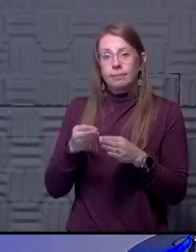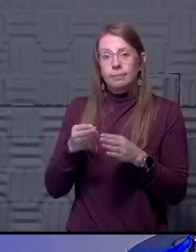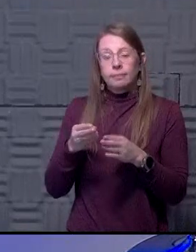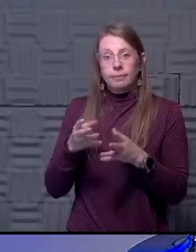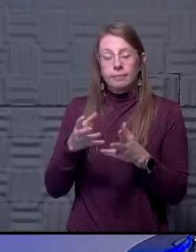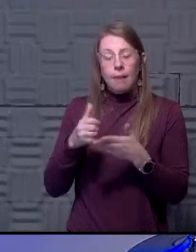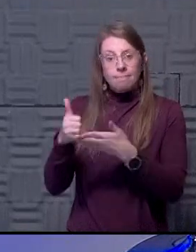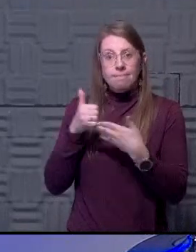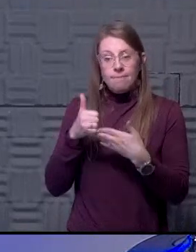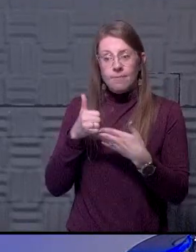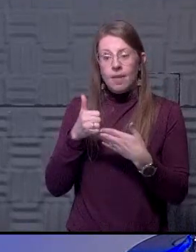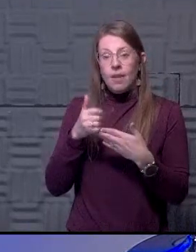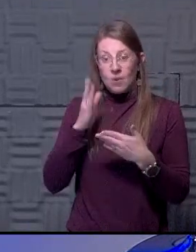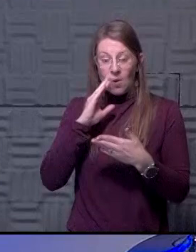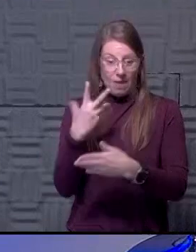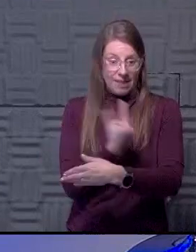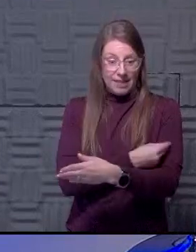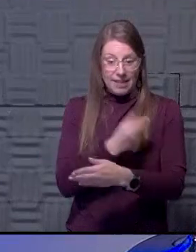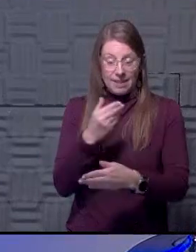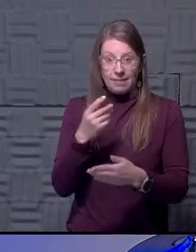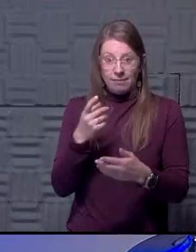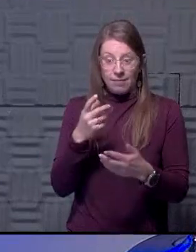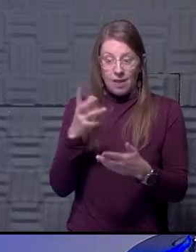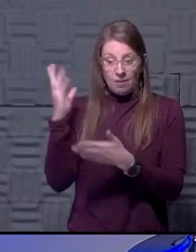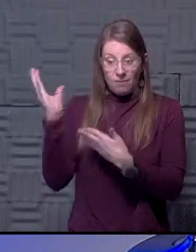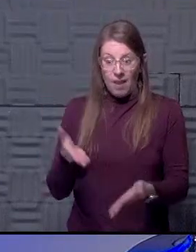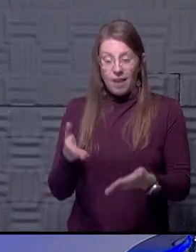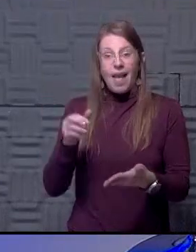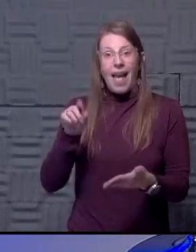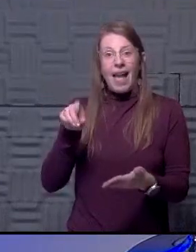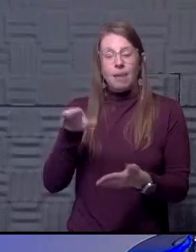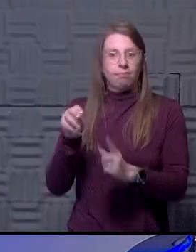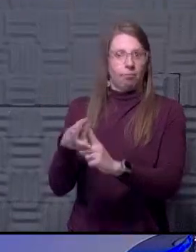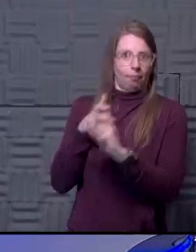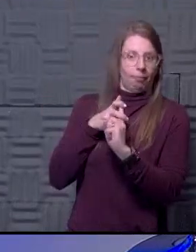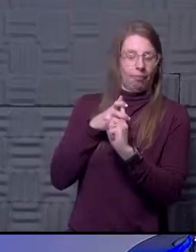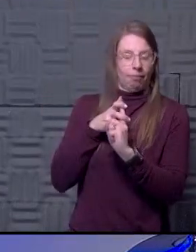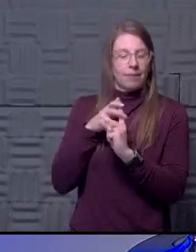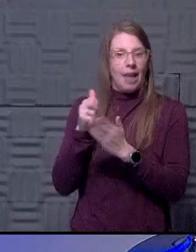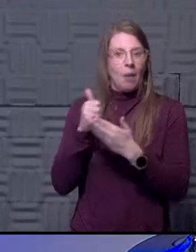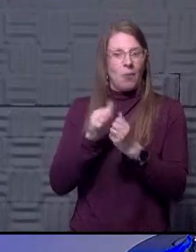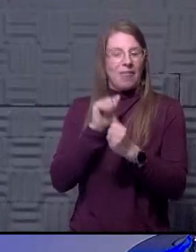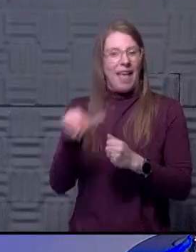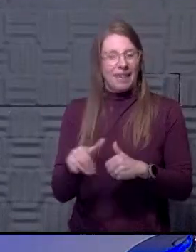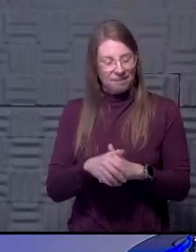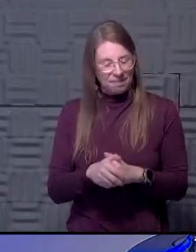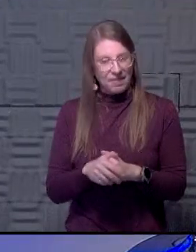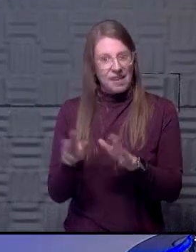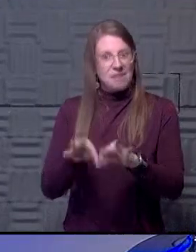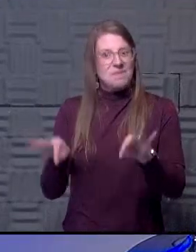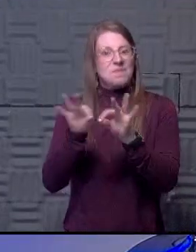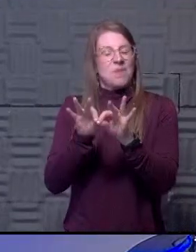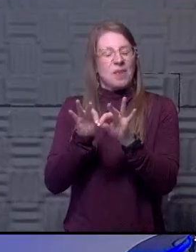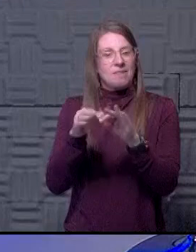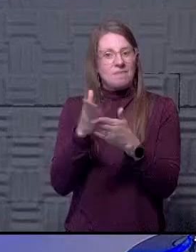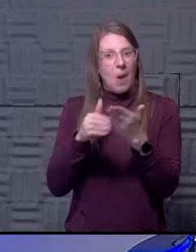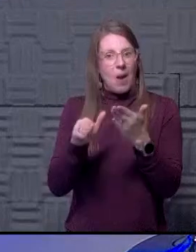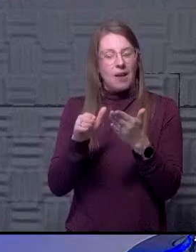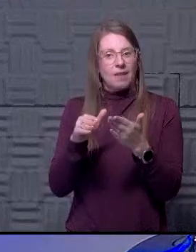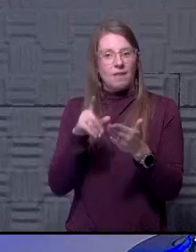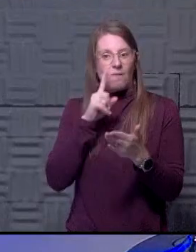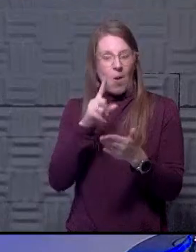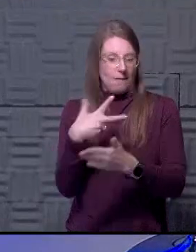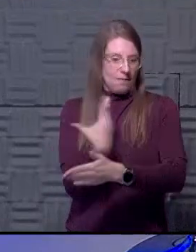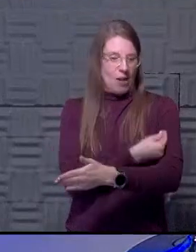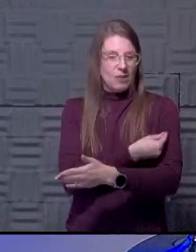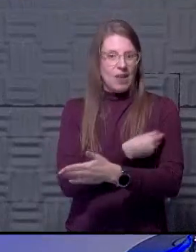that vaccinations were imminent, he got Adam on board to help that. So he's been an extremely large part of the operations part of the vaccinations.